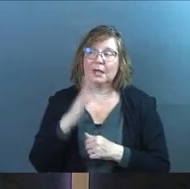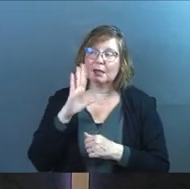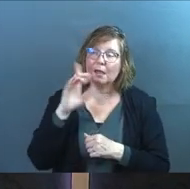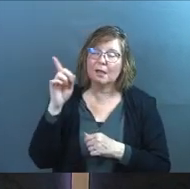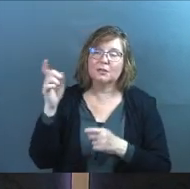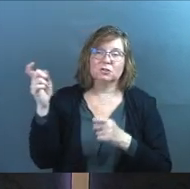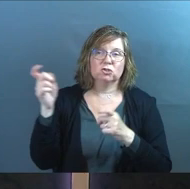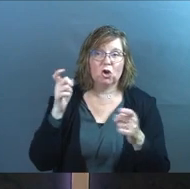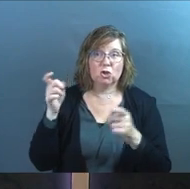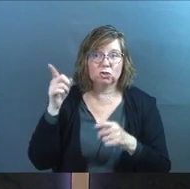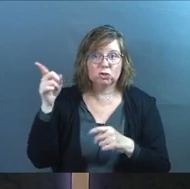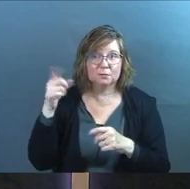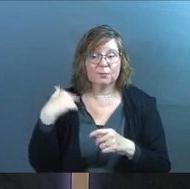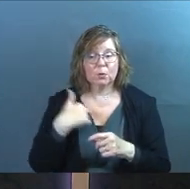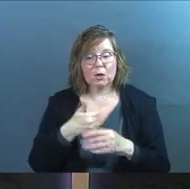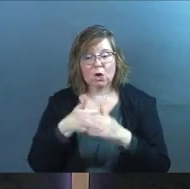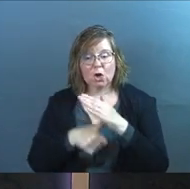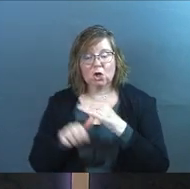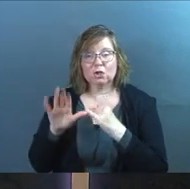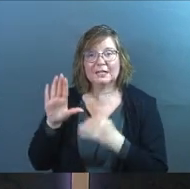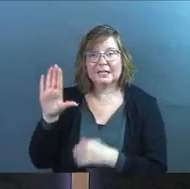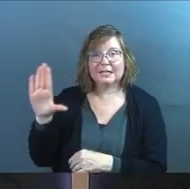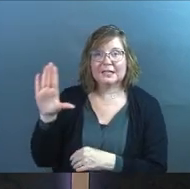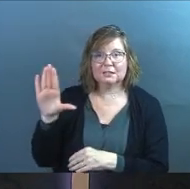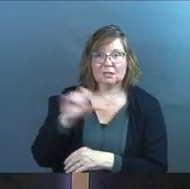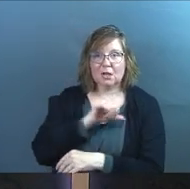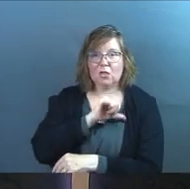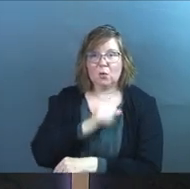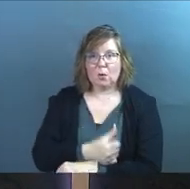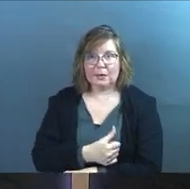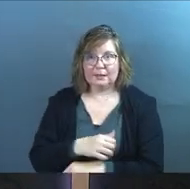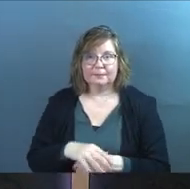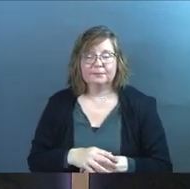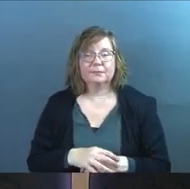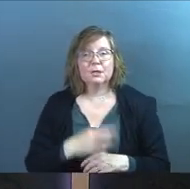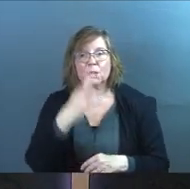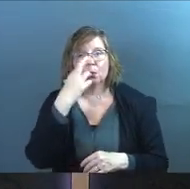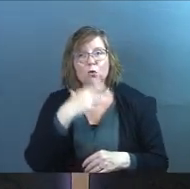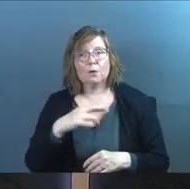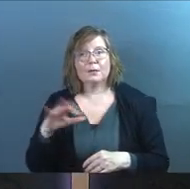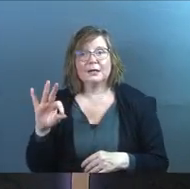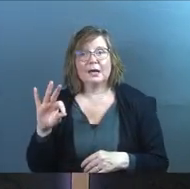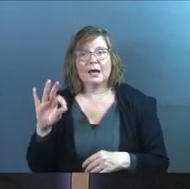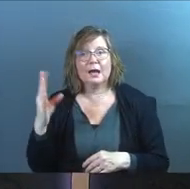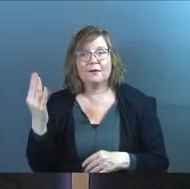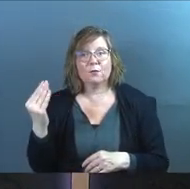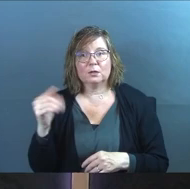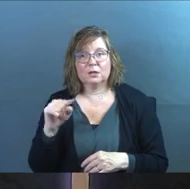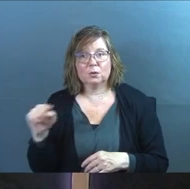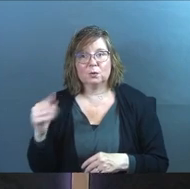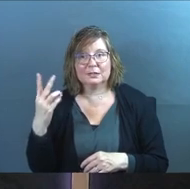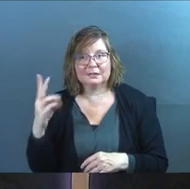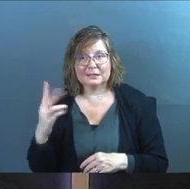God is in charge. We are under his authority. Romans 9, 14 through 16 says,